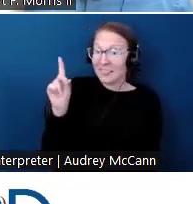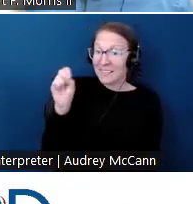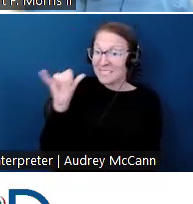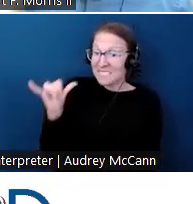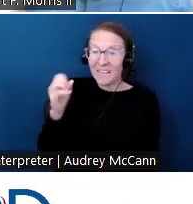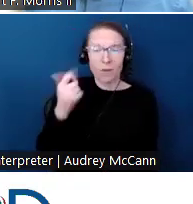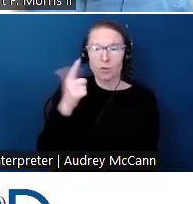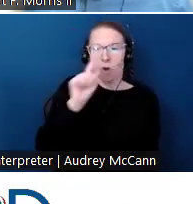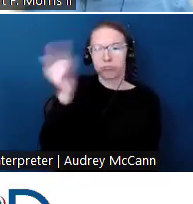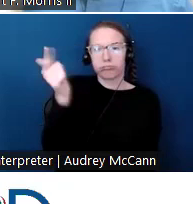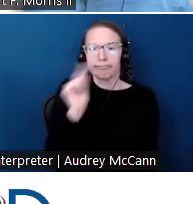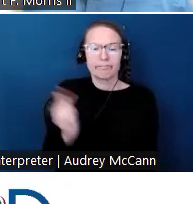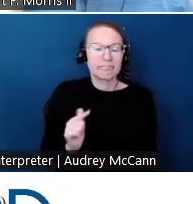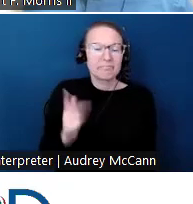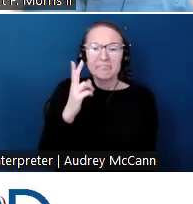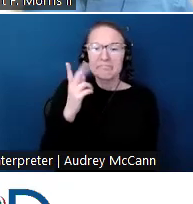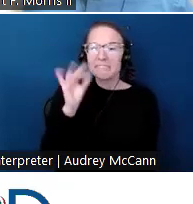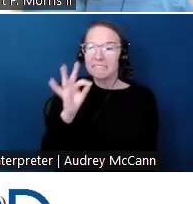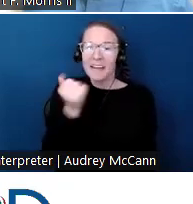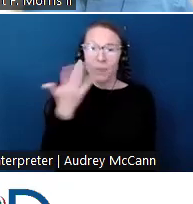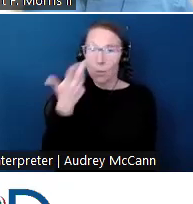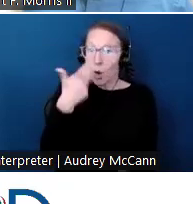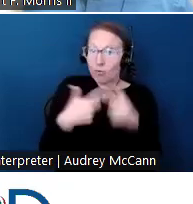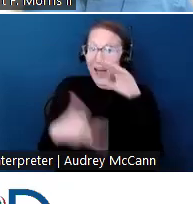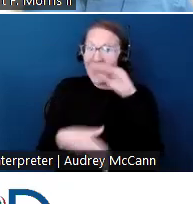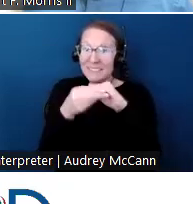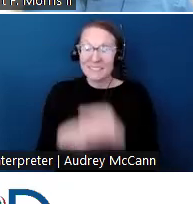kind of go in our same order just in case there's anything else you want to add.